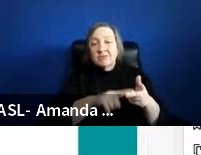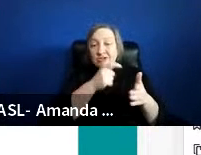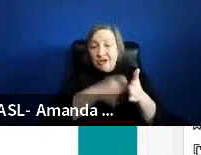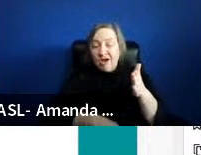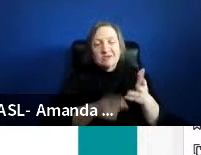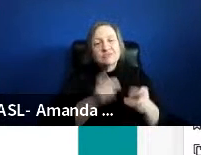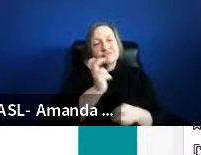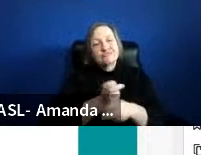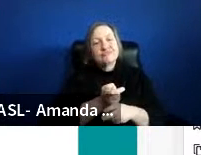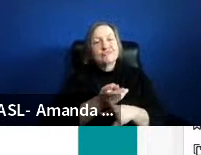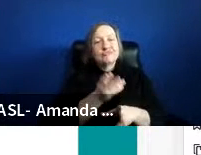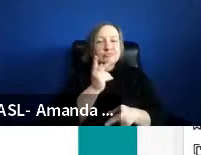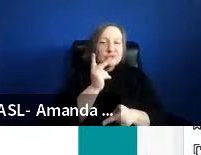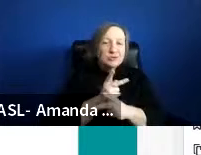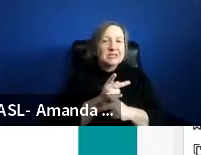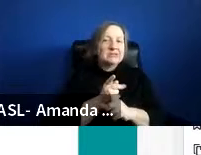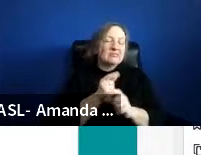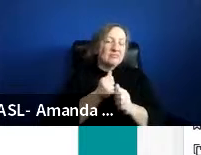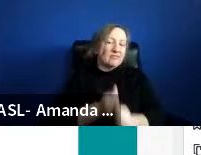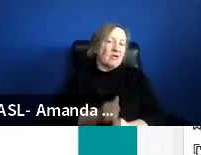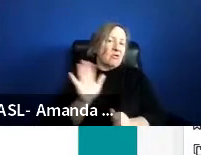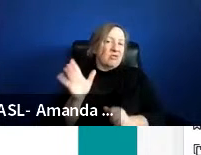slide.